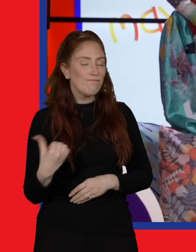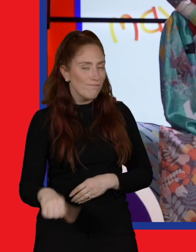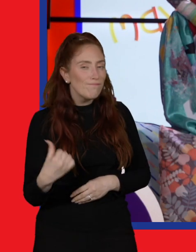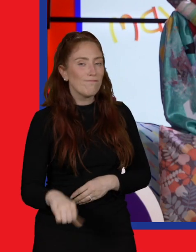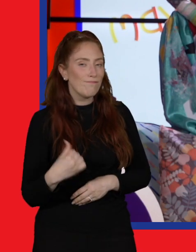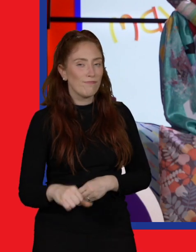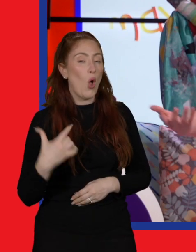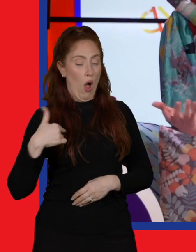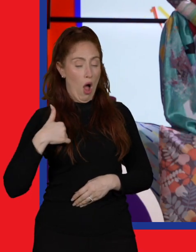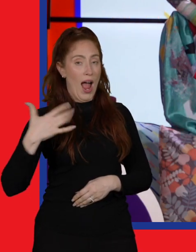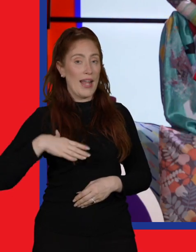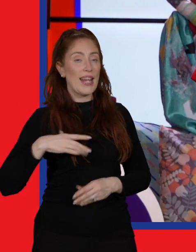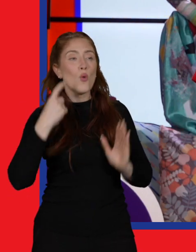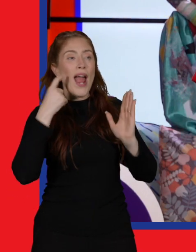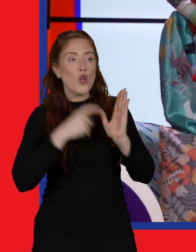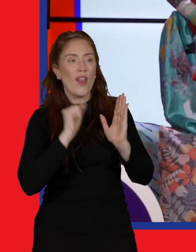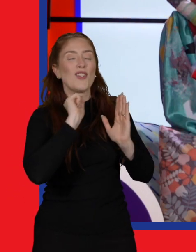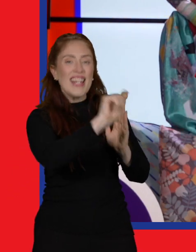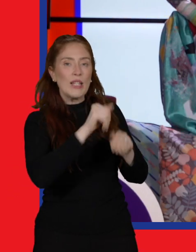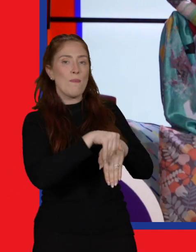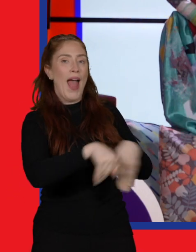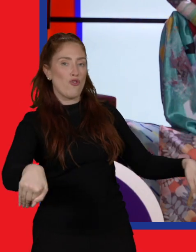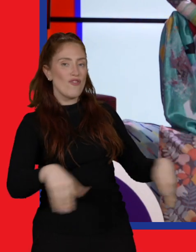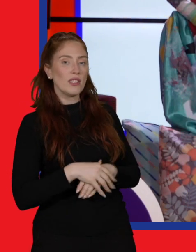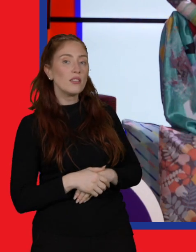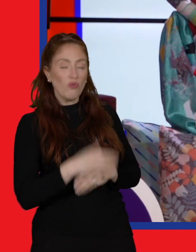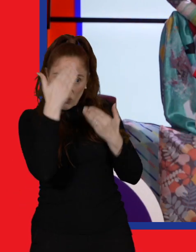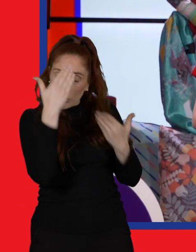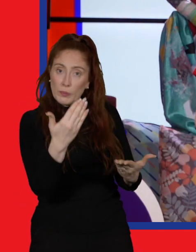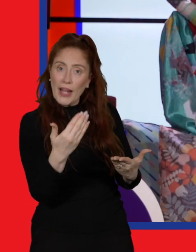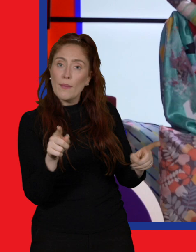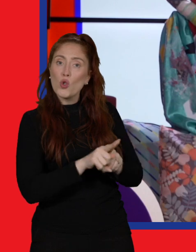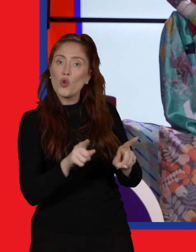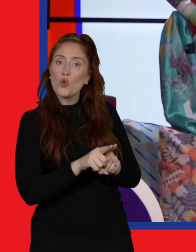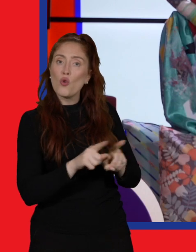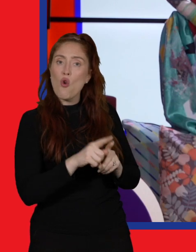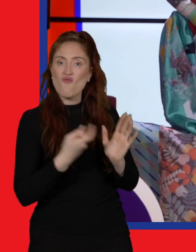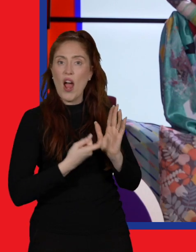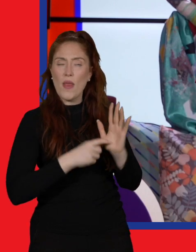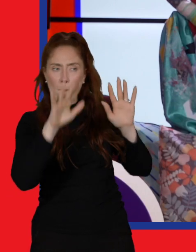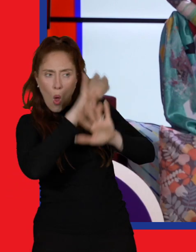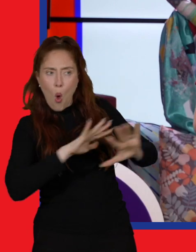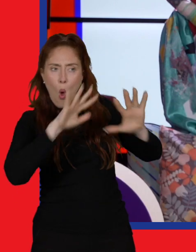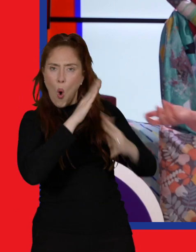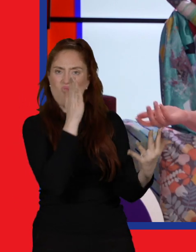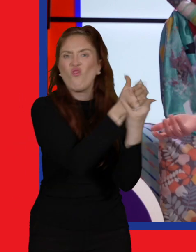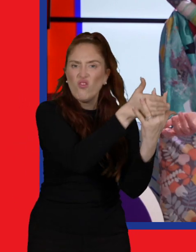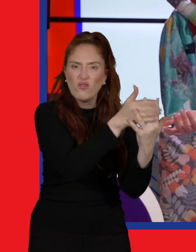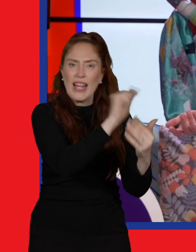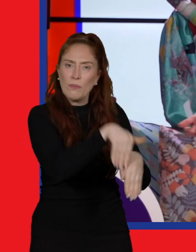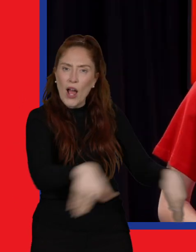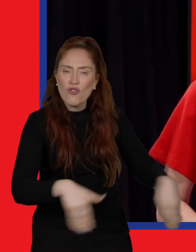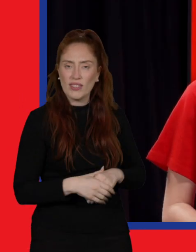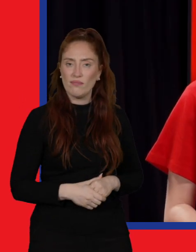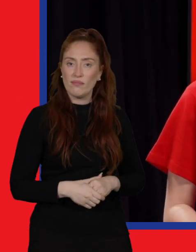I want to do. That's right. I need to make sure that I acknowledge the boundaries that you've made and respect those boundaries by not blurring or crossing